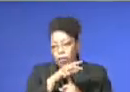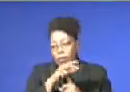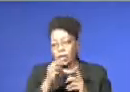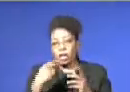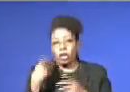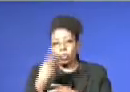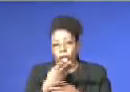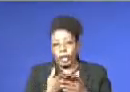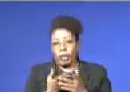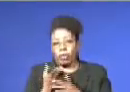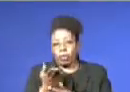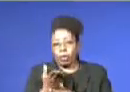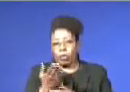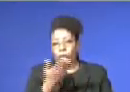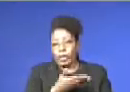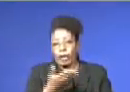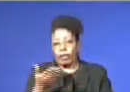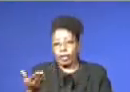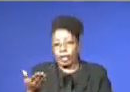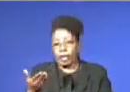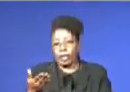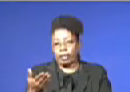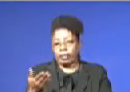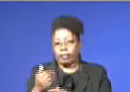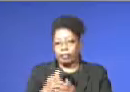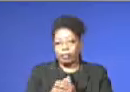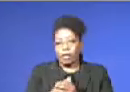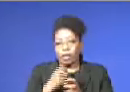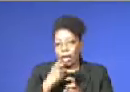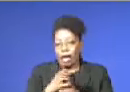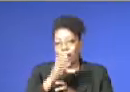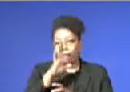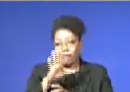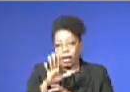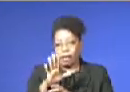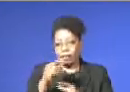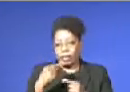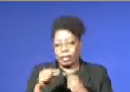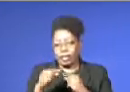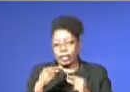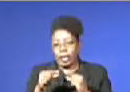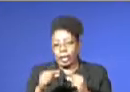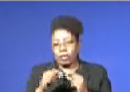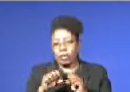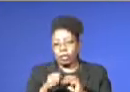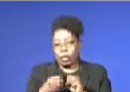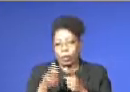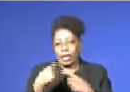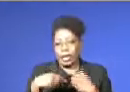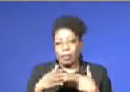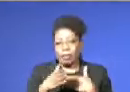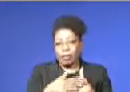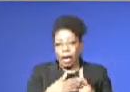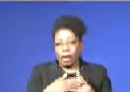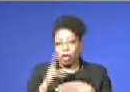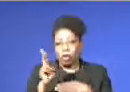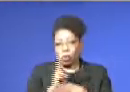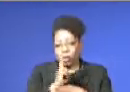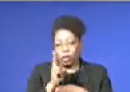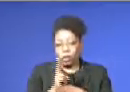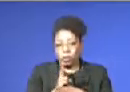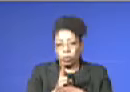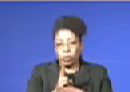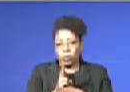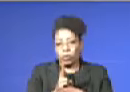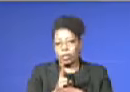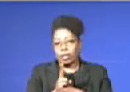through with everything. It was a tough 5-match series. Okay, so we came back. We used the momentum from the